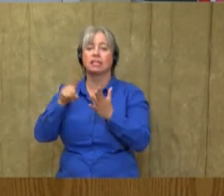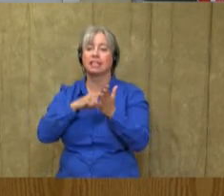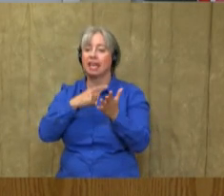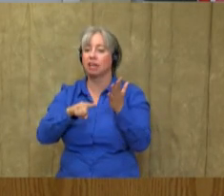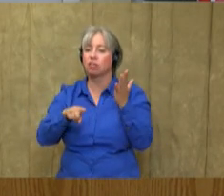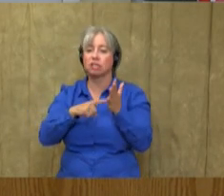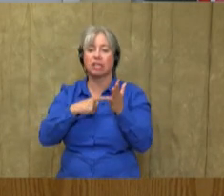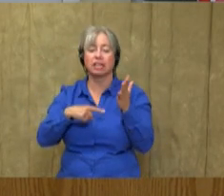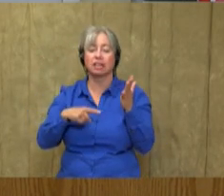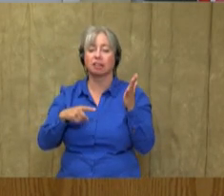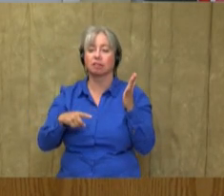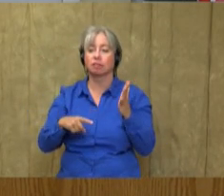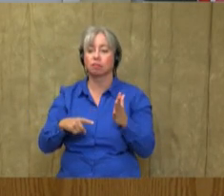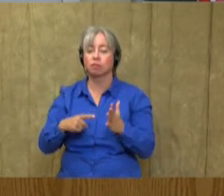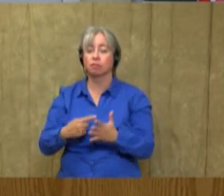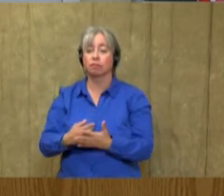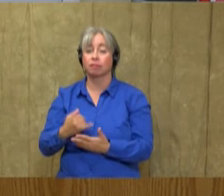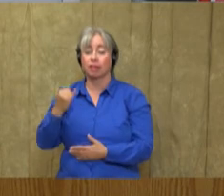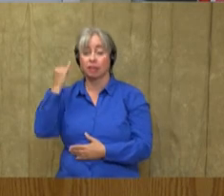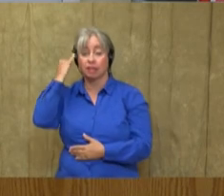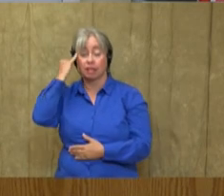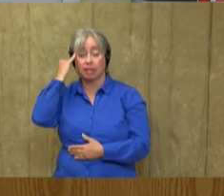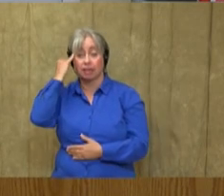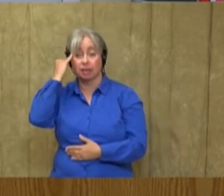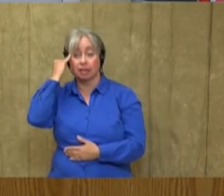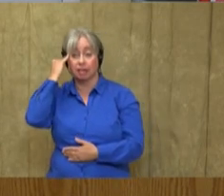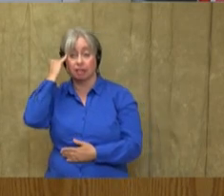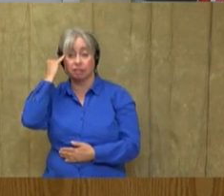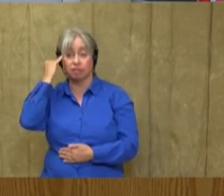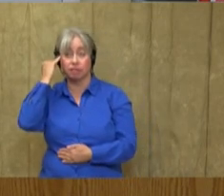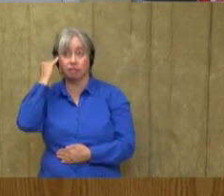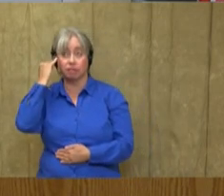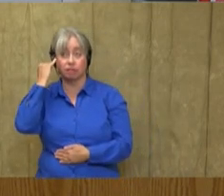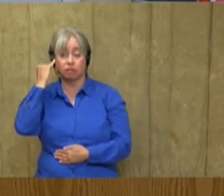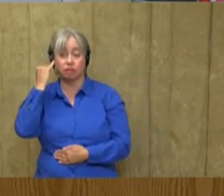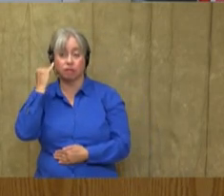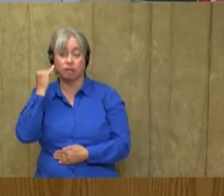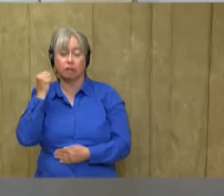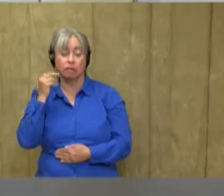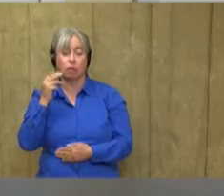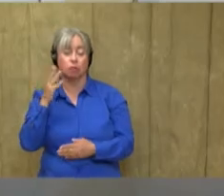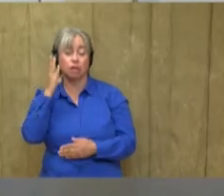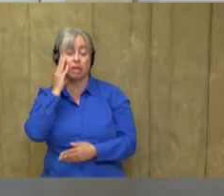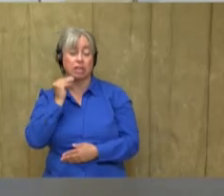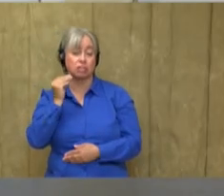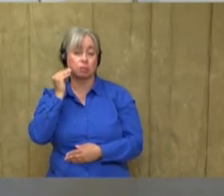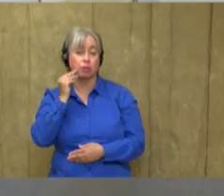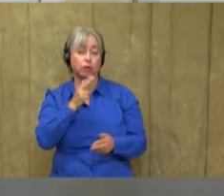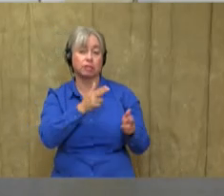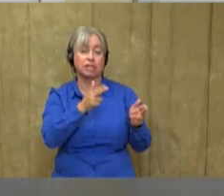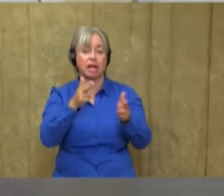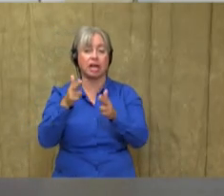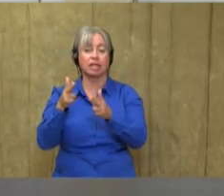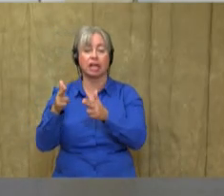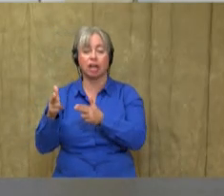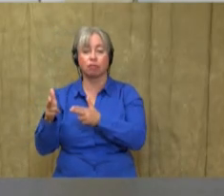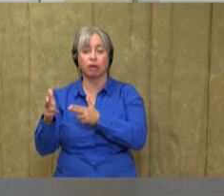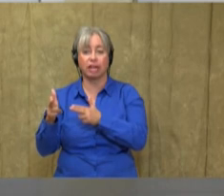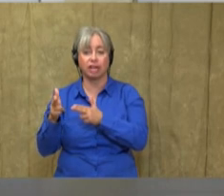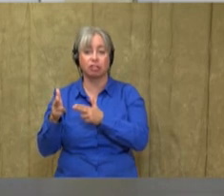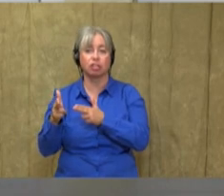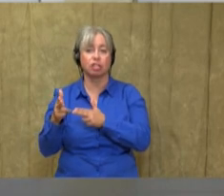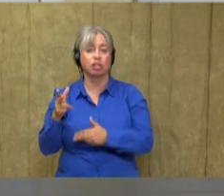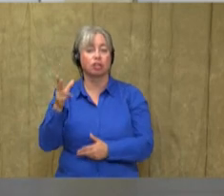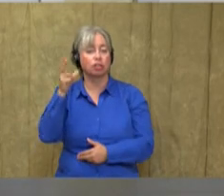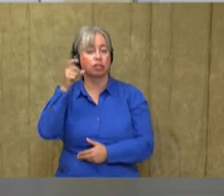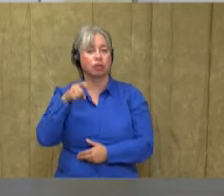headsets. If you go to the gun range, for example, and you need to be able to hear for safety, you need to be